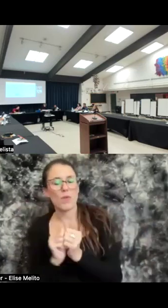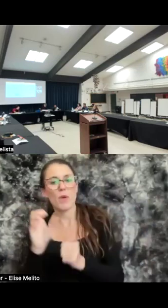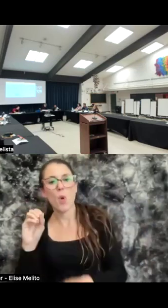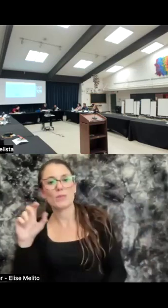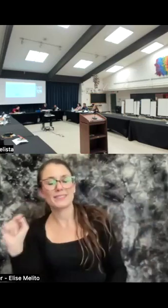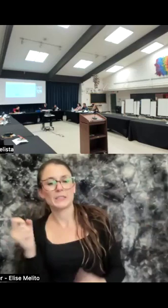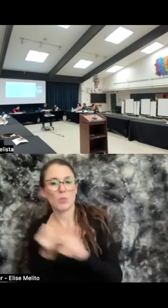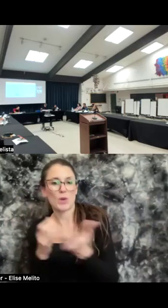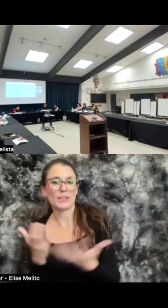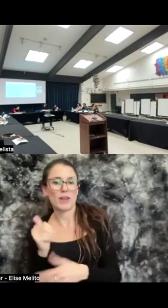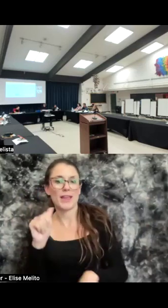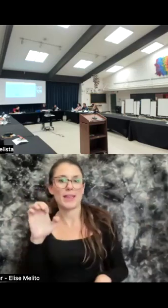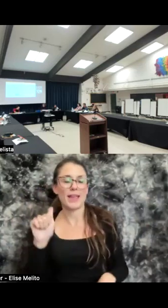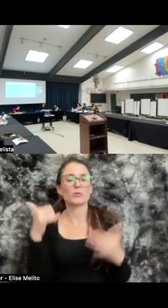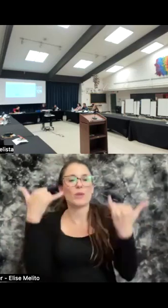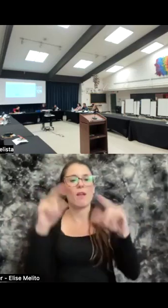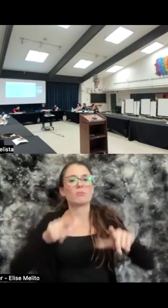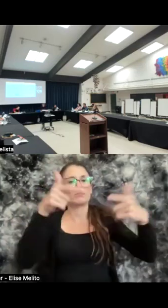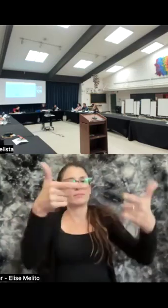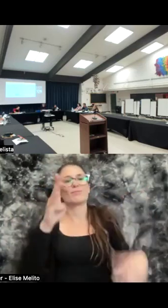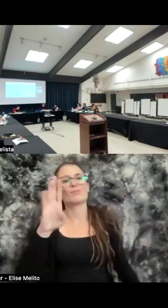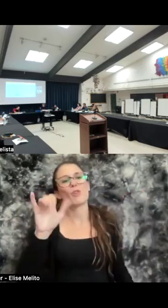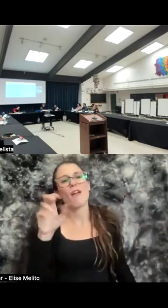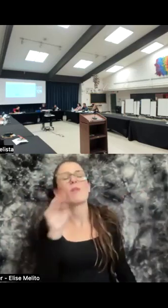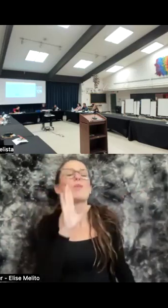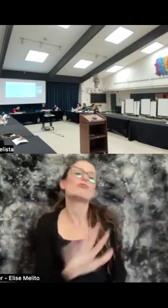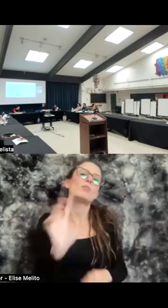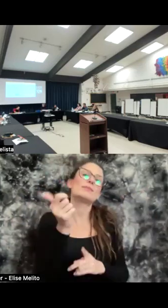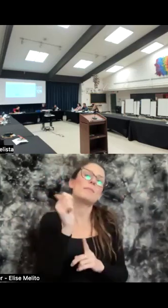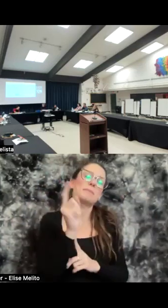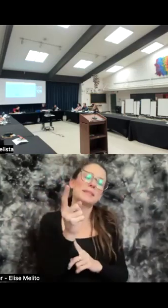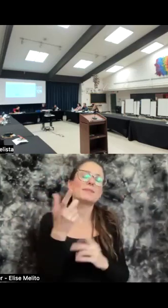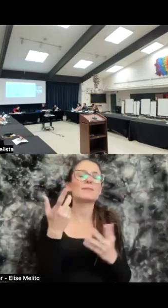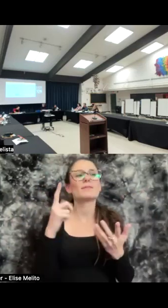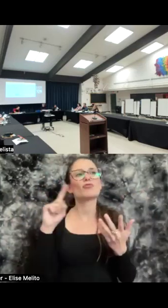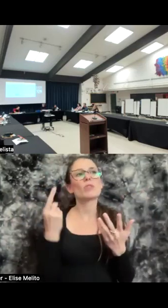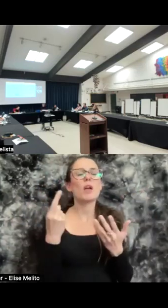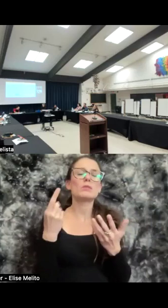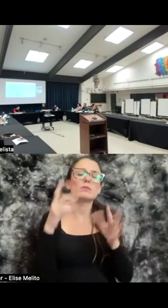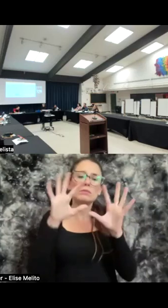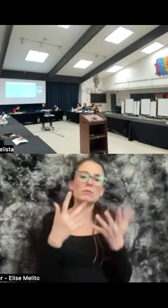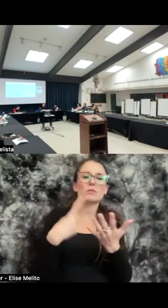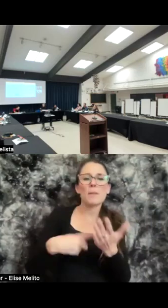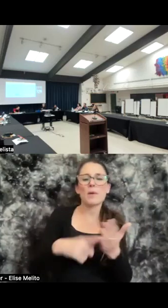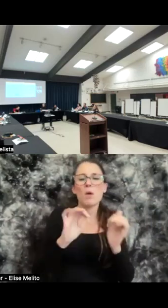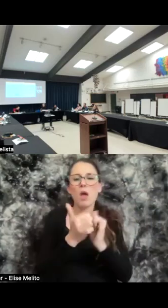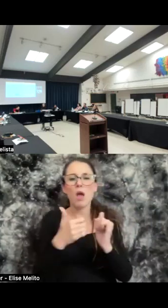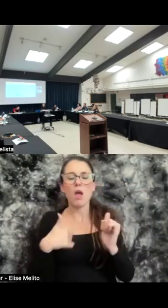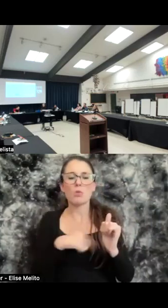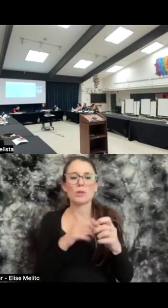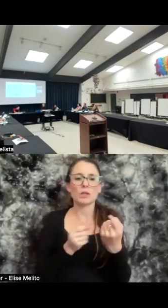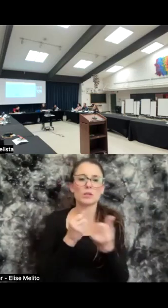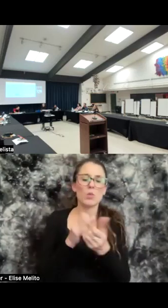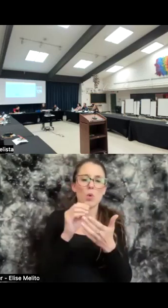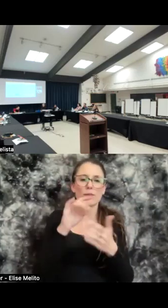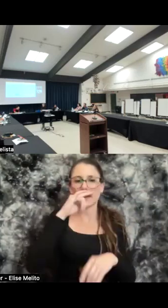I'm going to turn it over to Brian, and we're just going to spend about 10 minutes kind of talking about how we help support kids